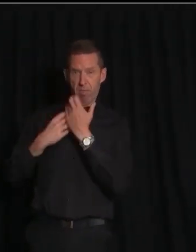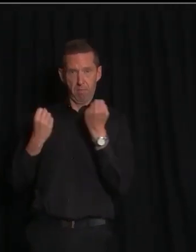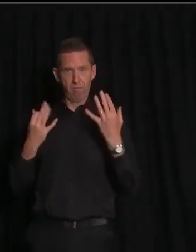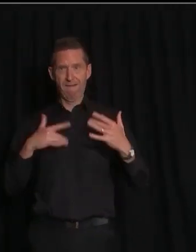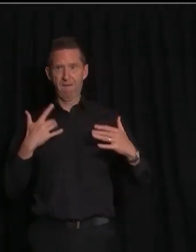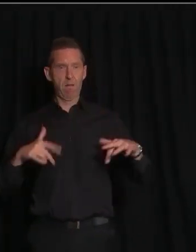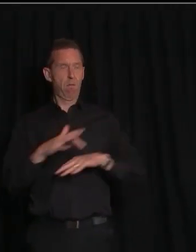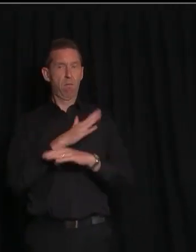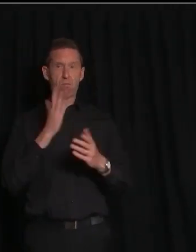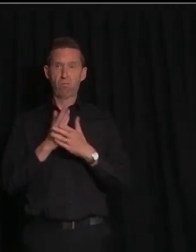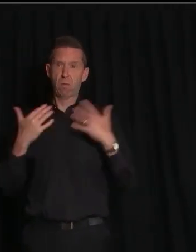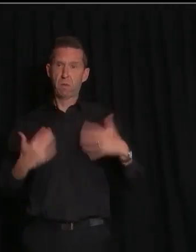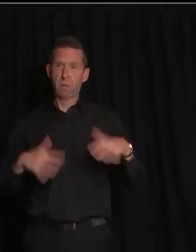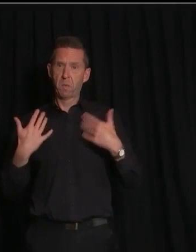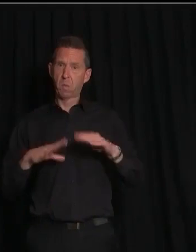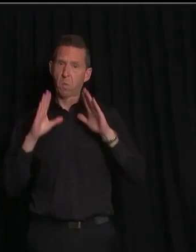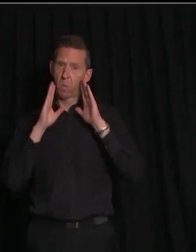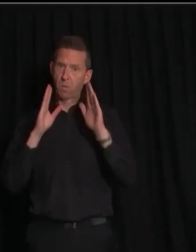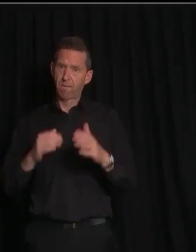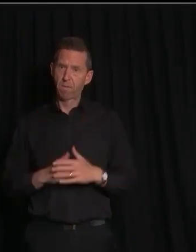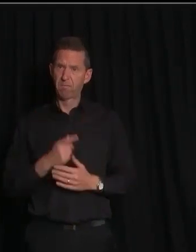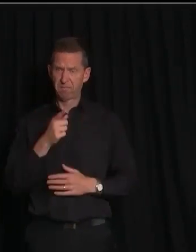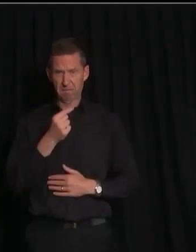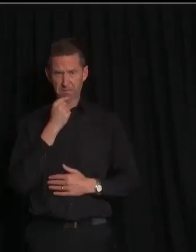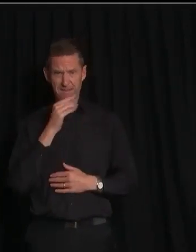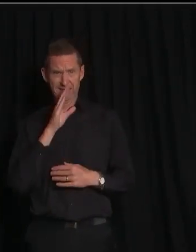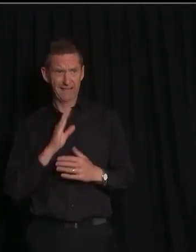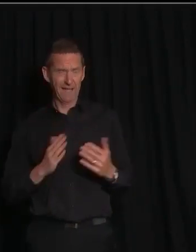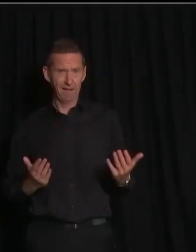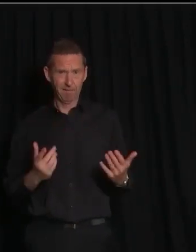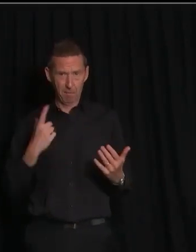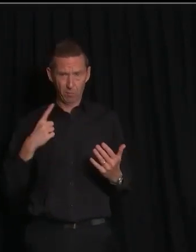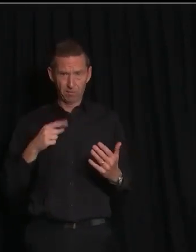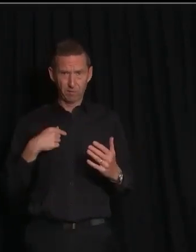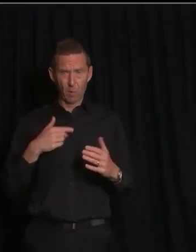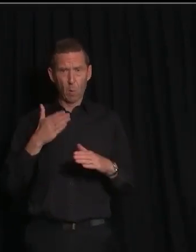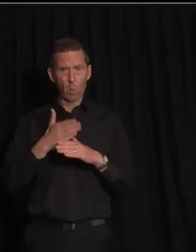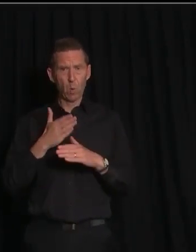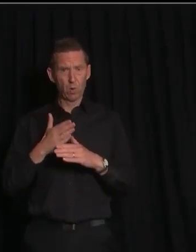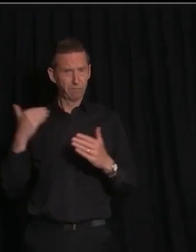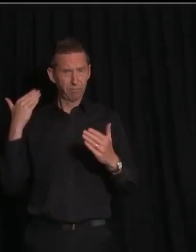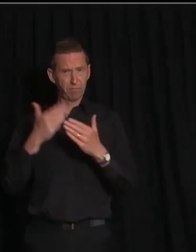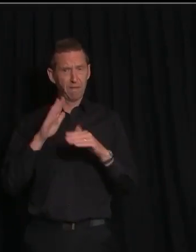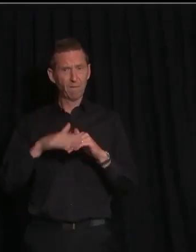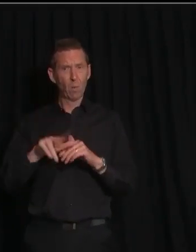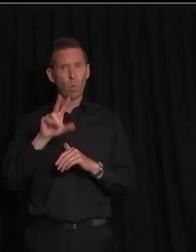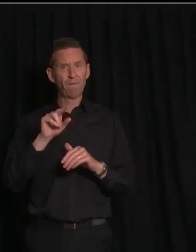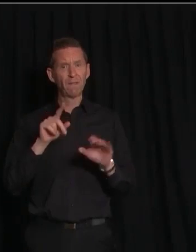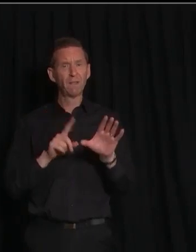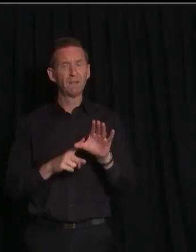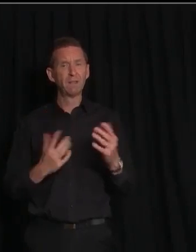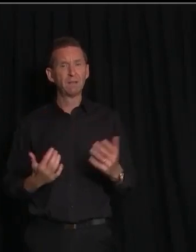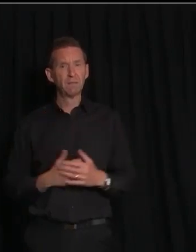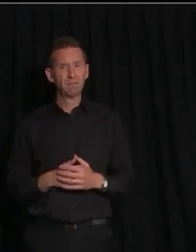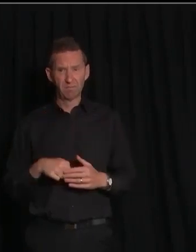really wonderful experience. And it's kind of sad because I've been working for over 12 years, and this